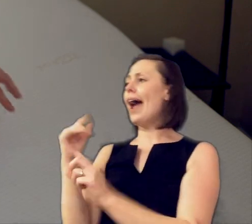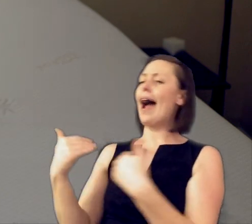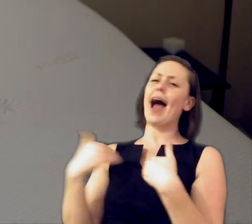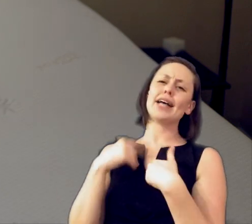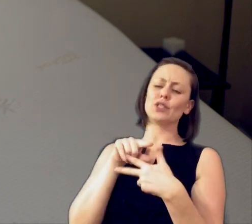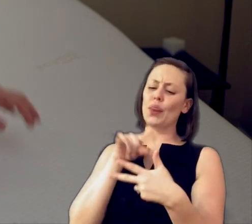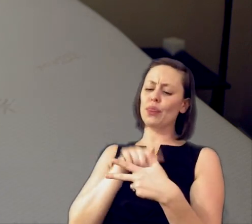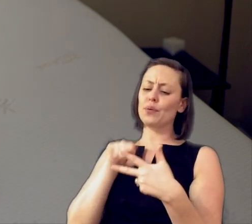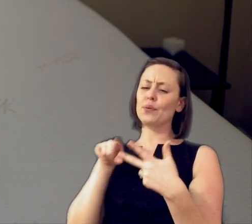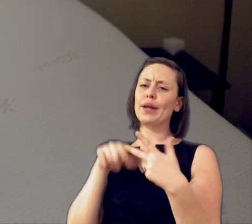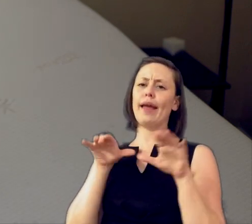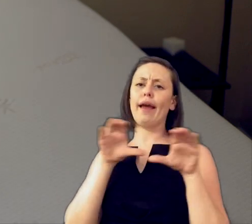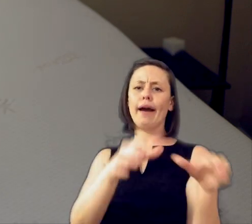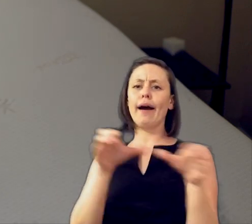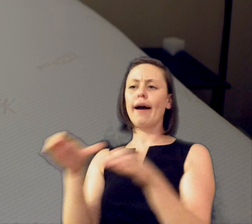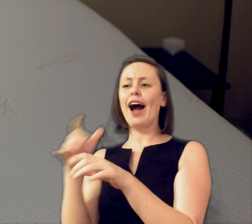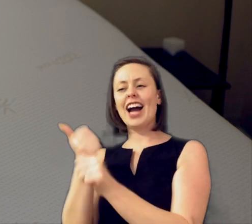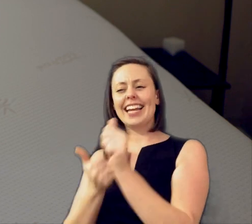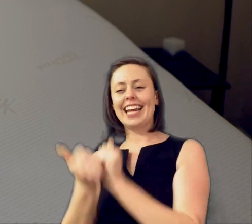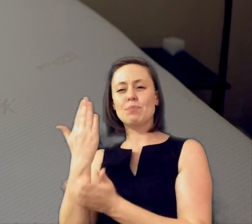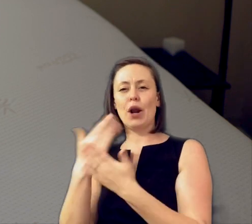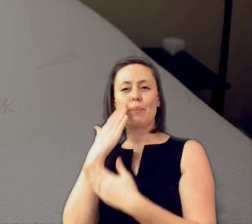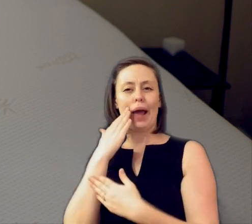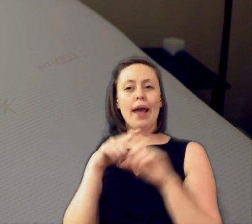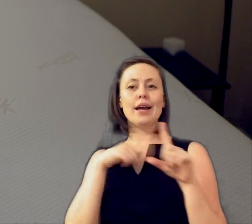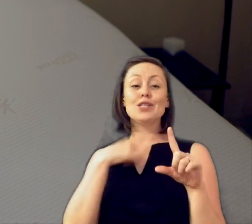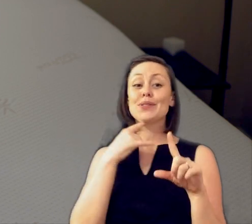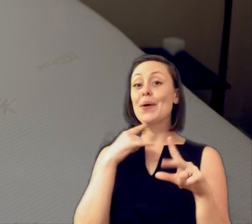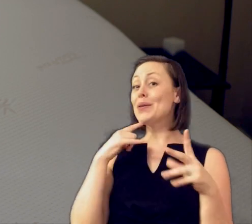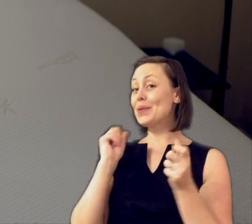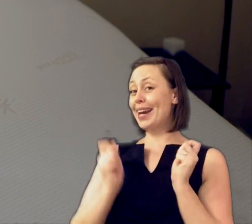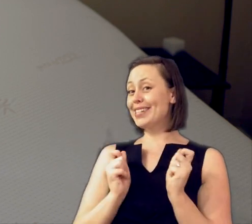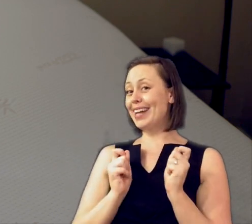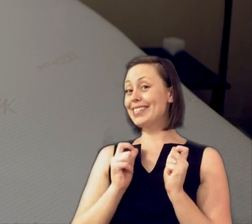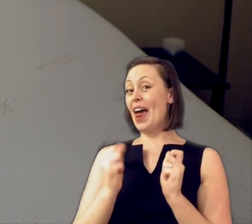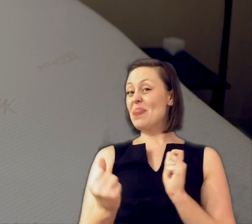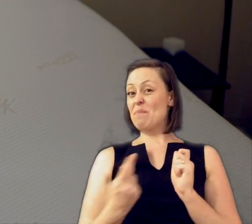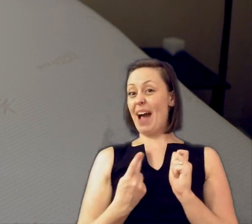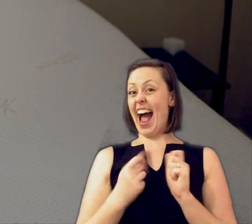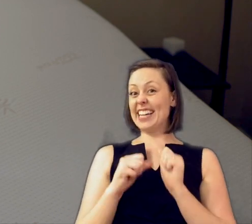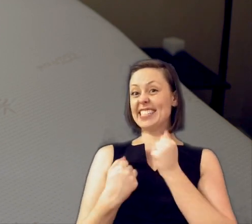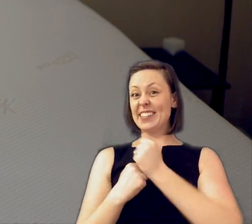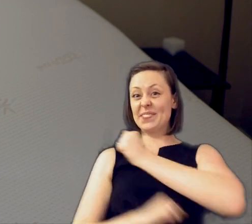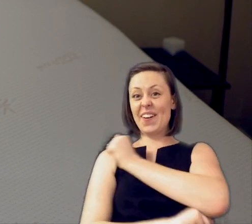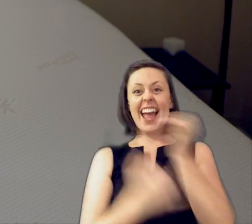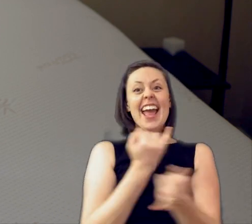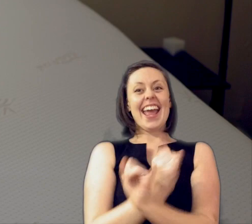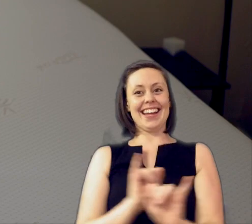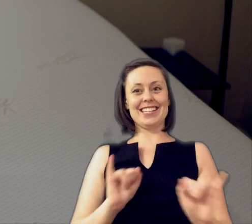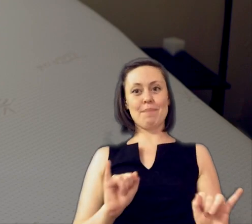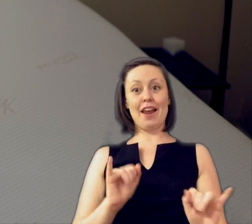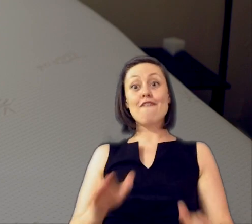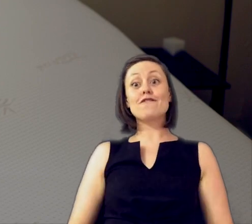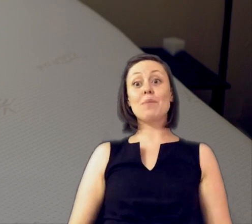3 air chambers on each side of the bed, so you can adjust the lumbar support independently of the